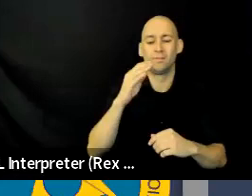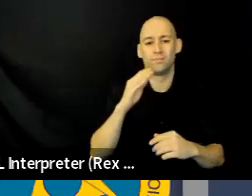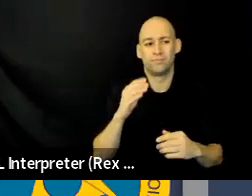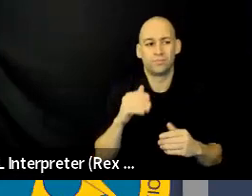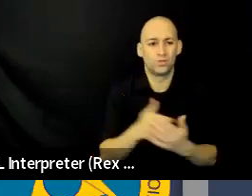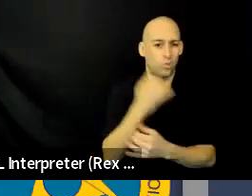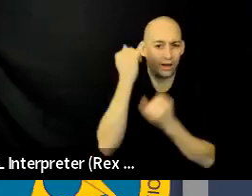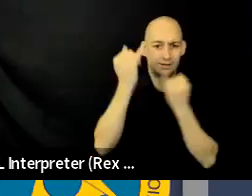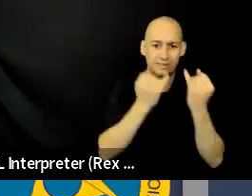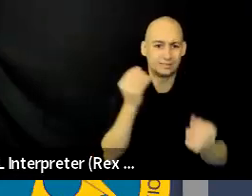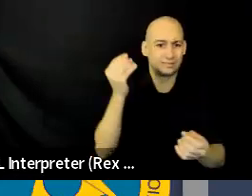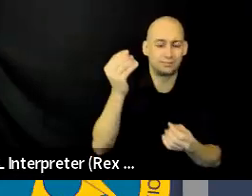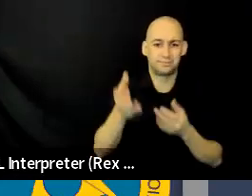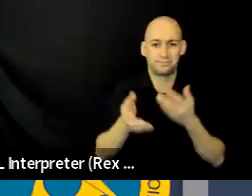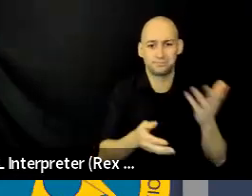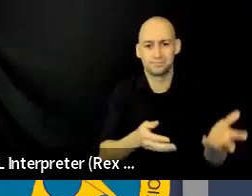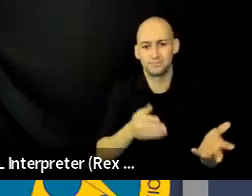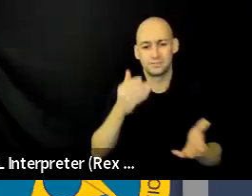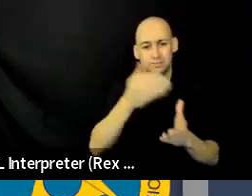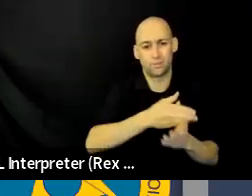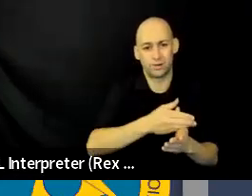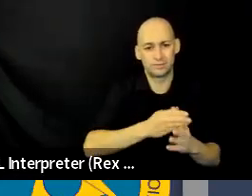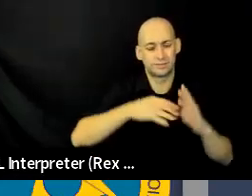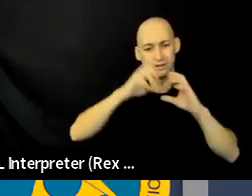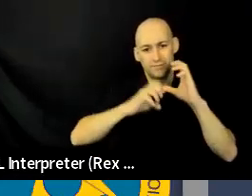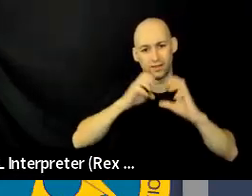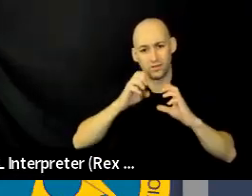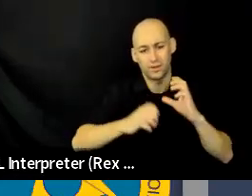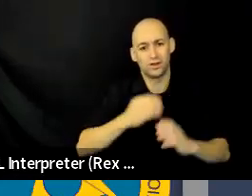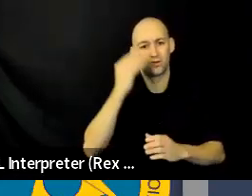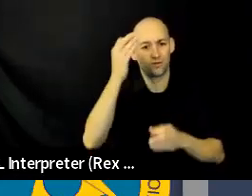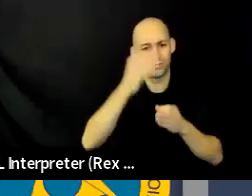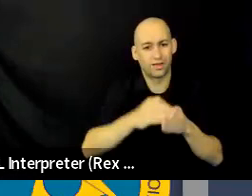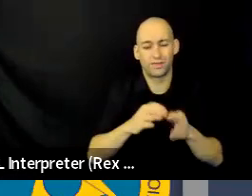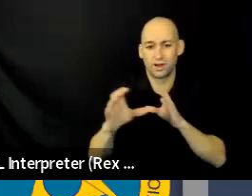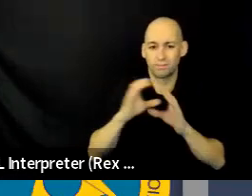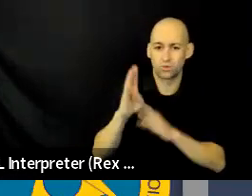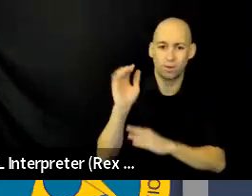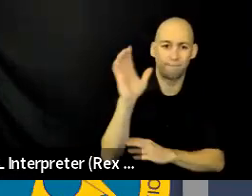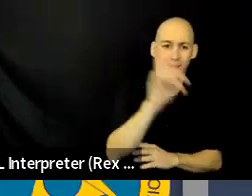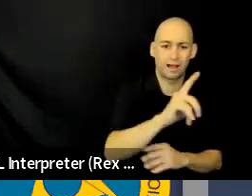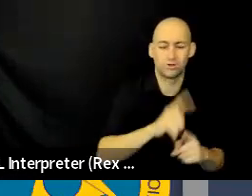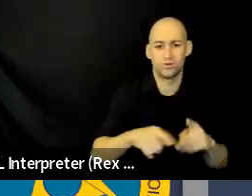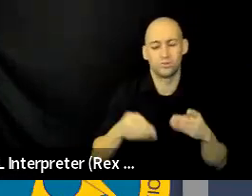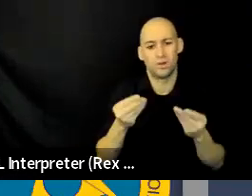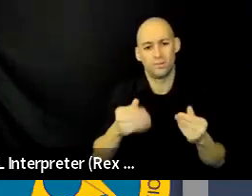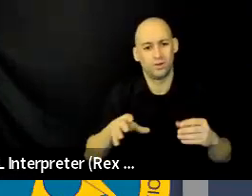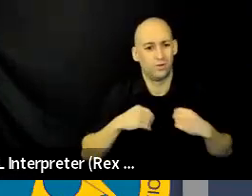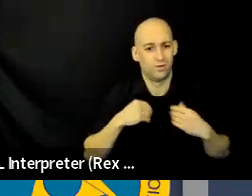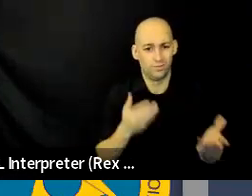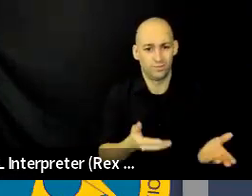put on the table that we have paused and evaluated in good faith and communicated back with the property owner on those.